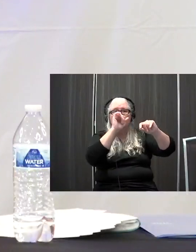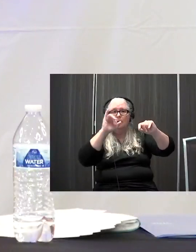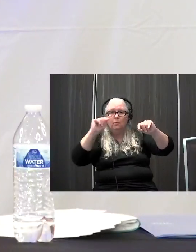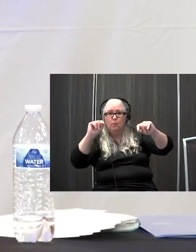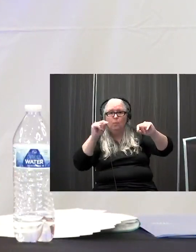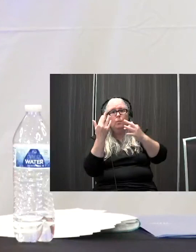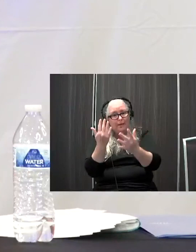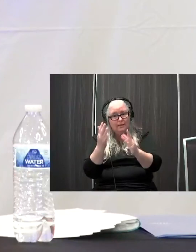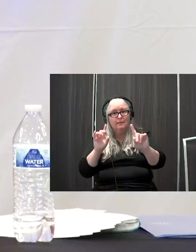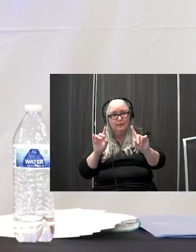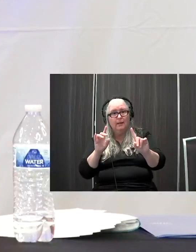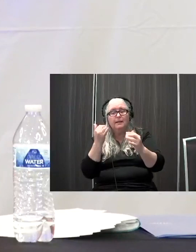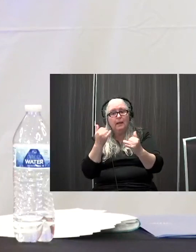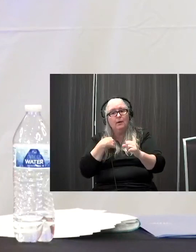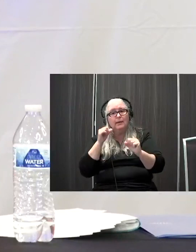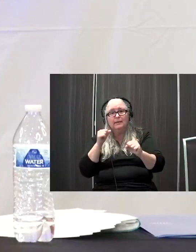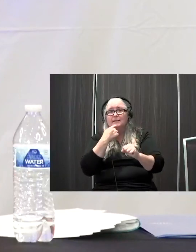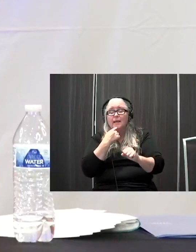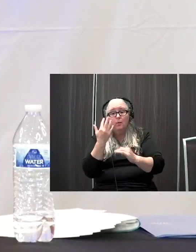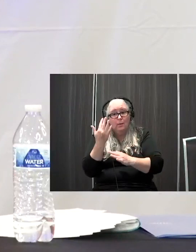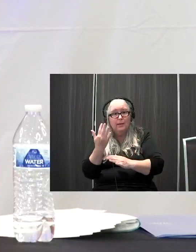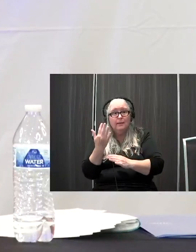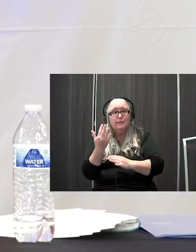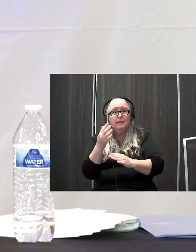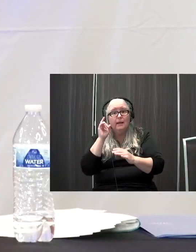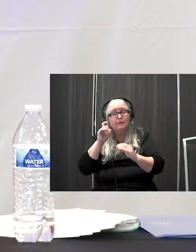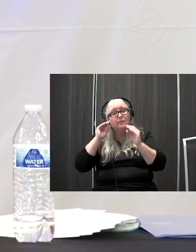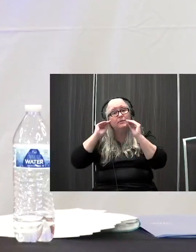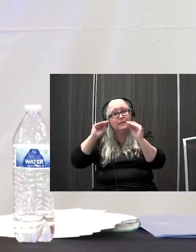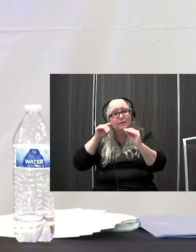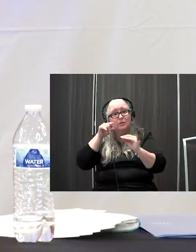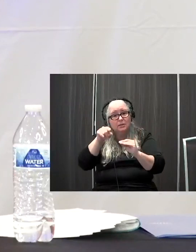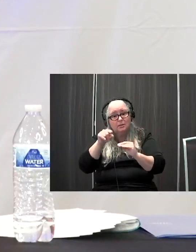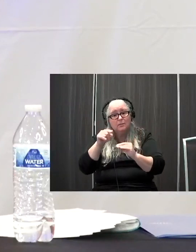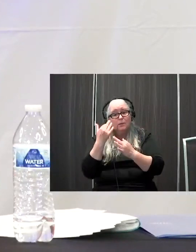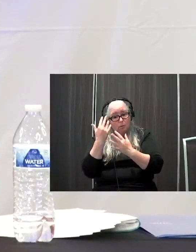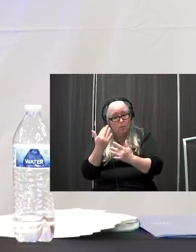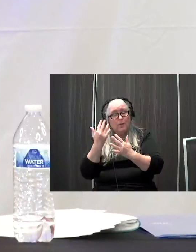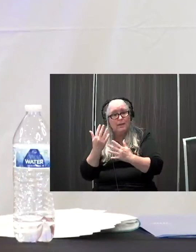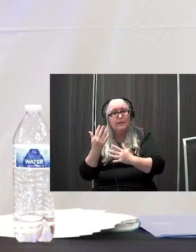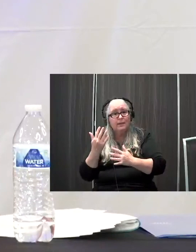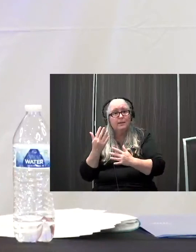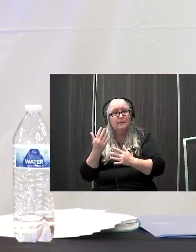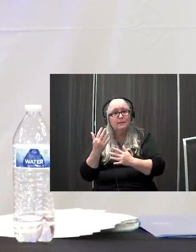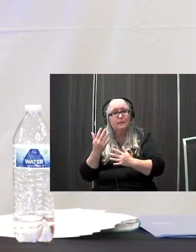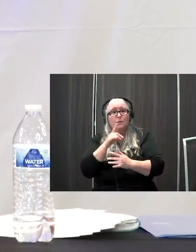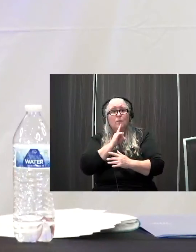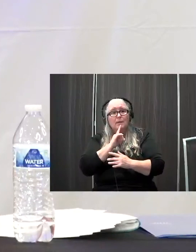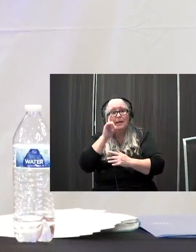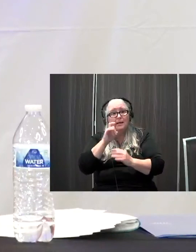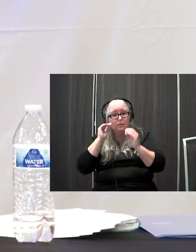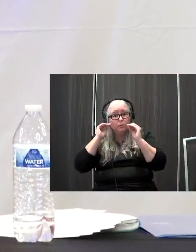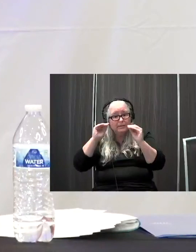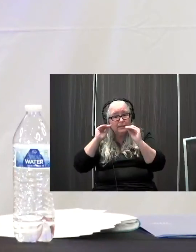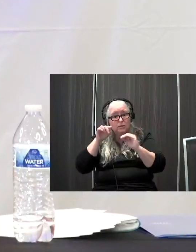talked about this a little bit, but we've had to teach him to wait. And I never thought about that, but we really literally had to teach him,